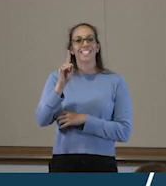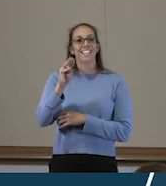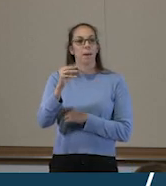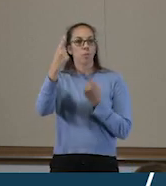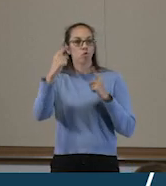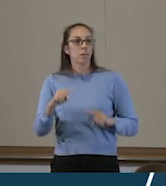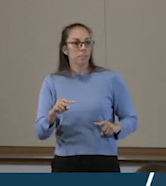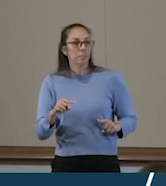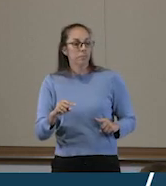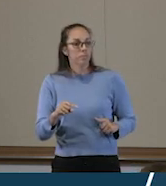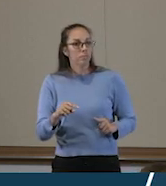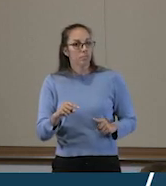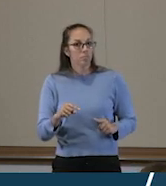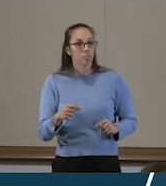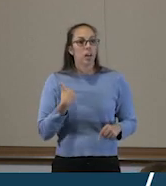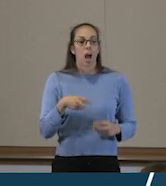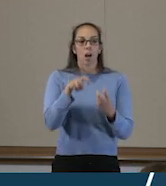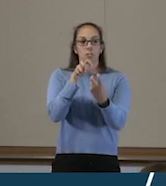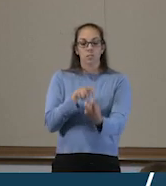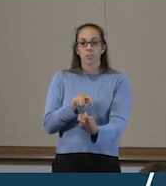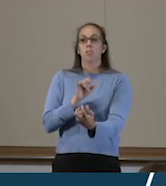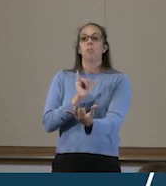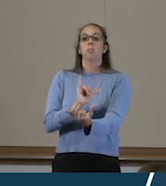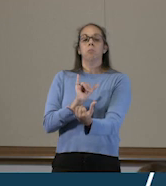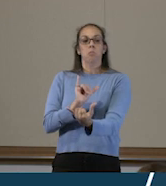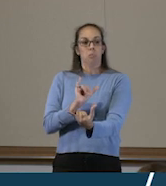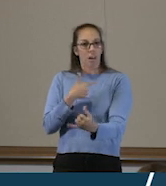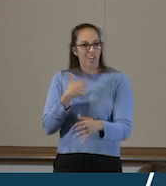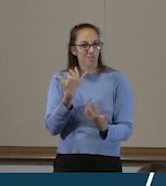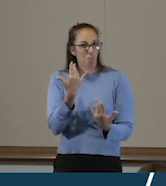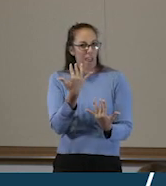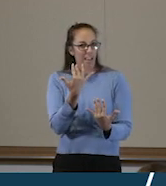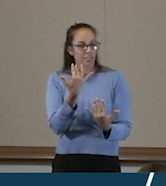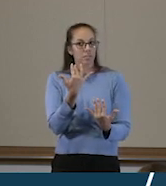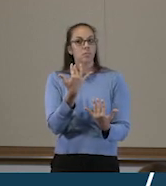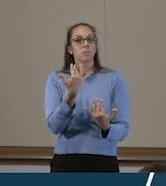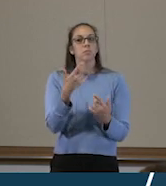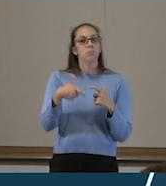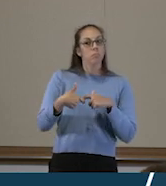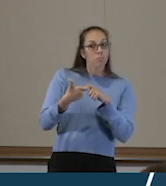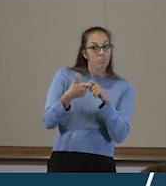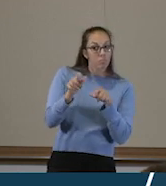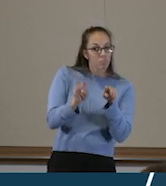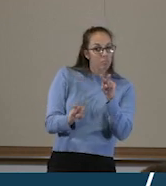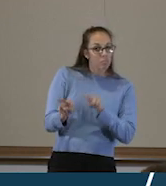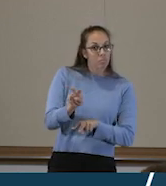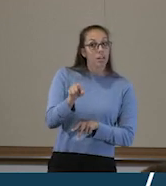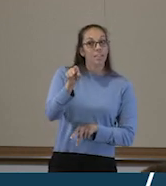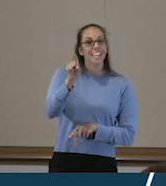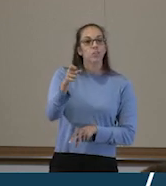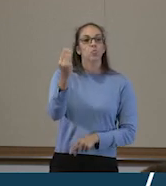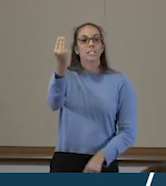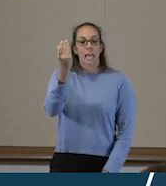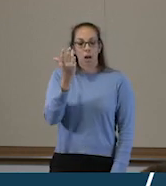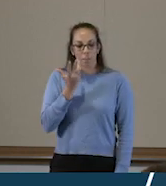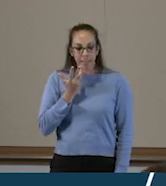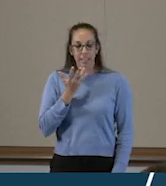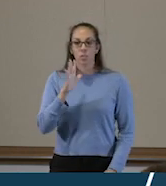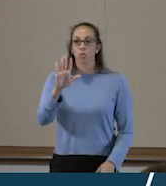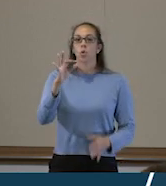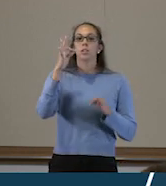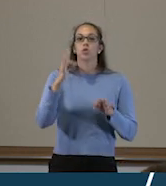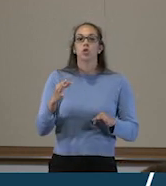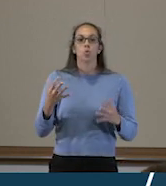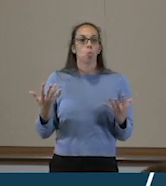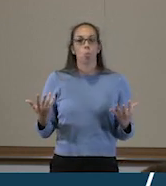have to stop and pause and wait until they themselves can indicate what their decision is